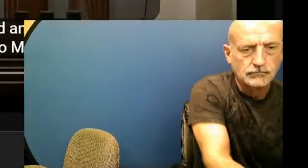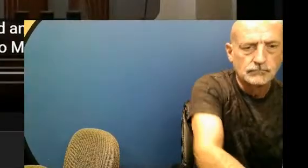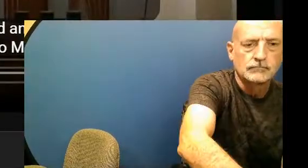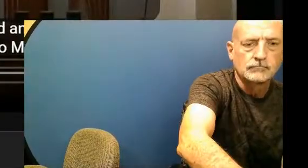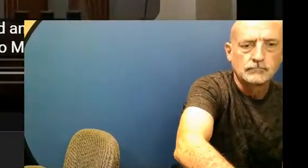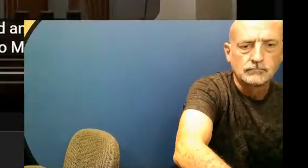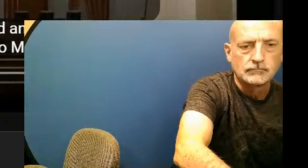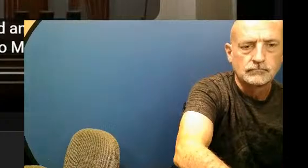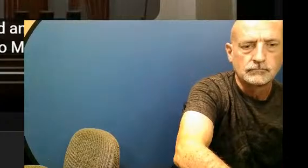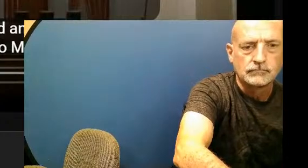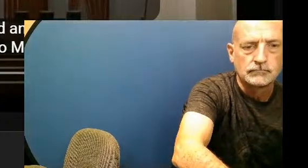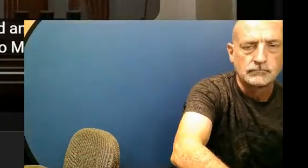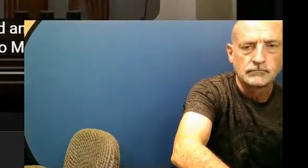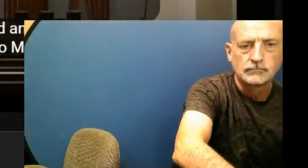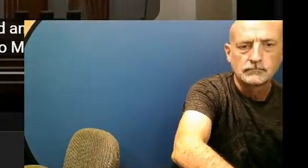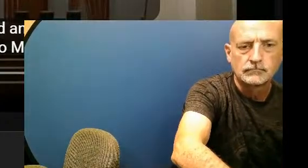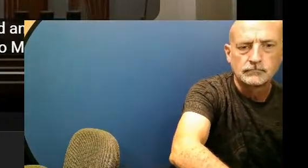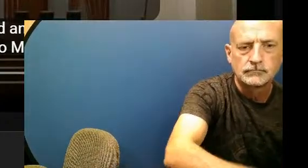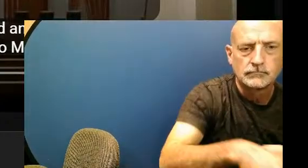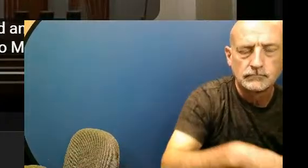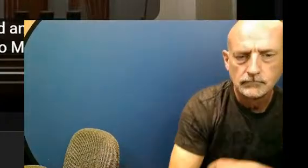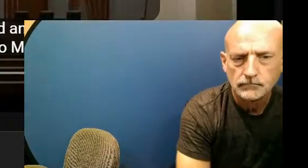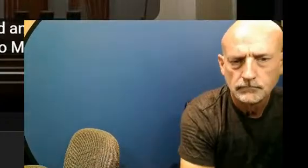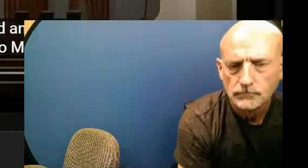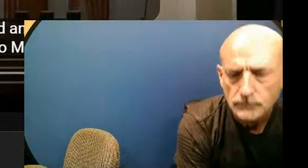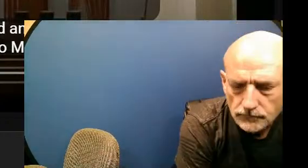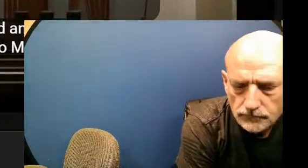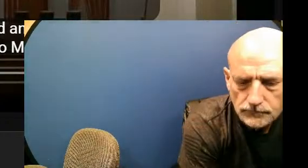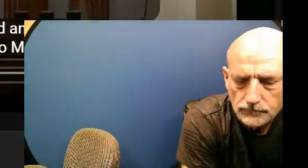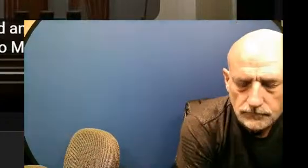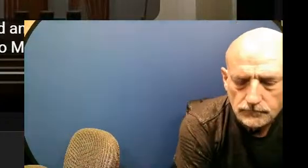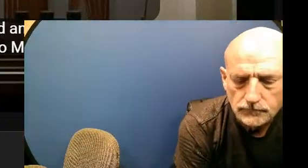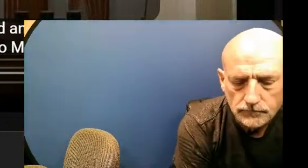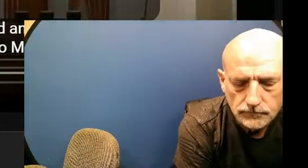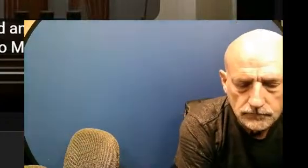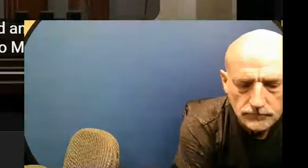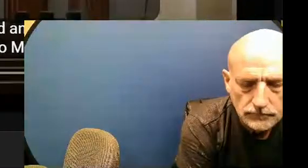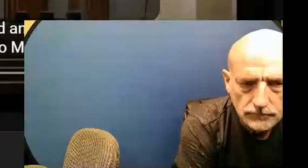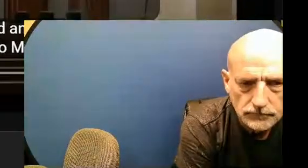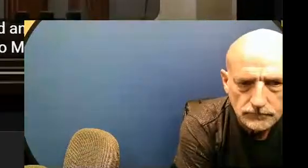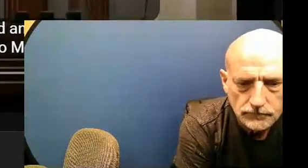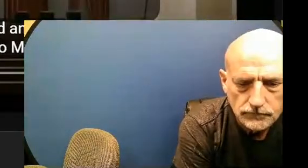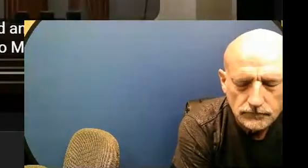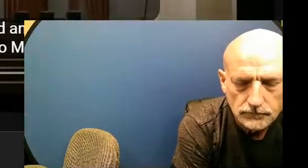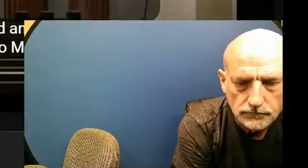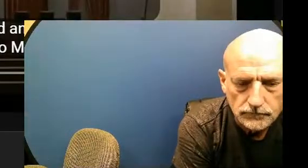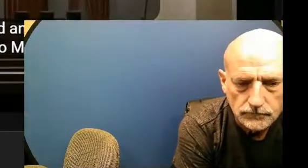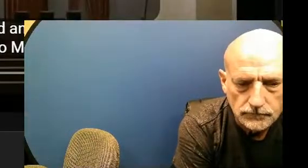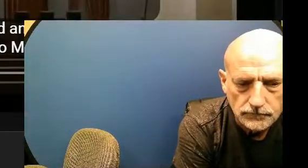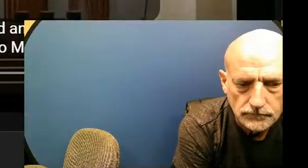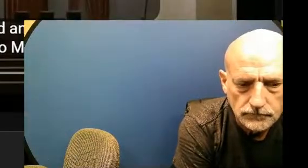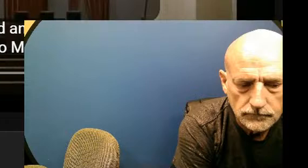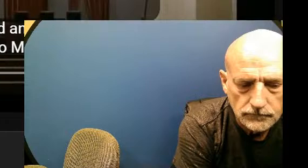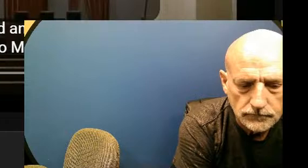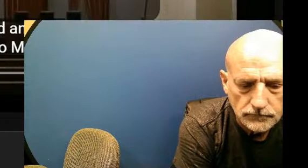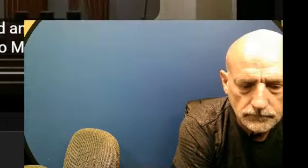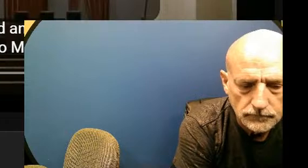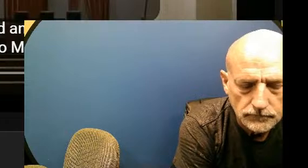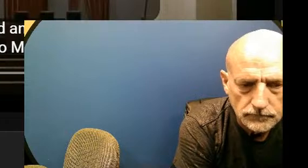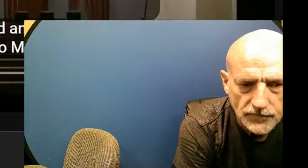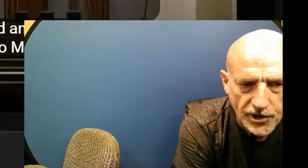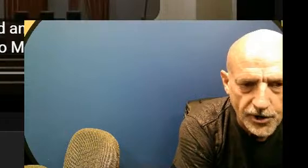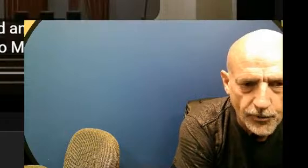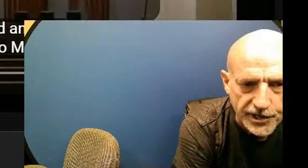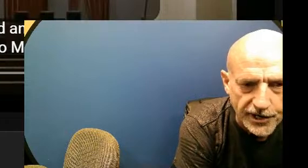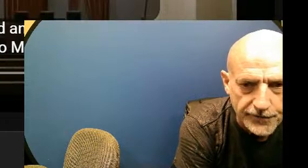is that you are articulating and whether it really isn't about association and not